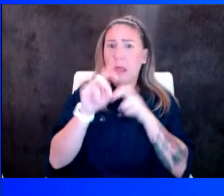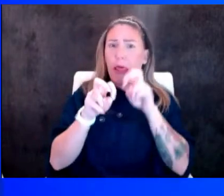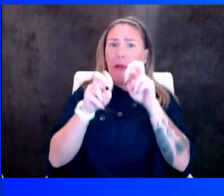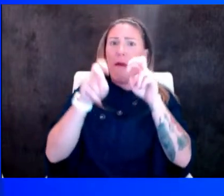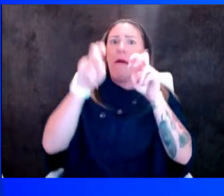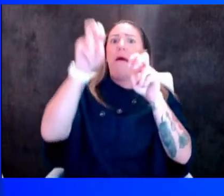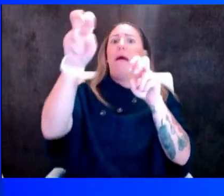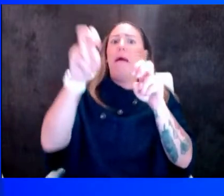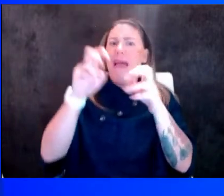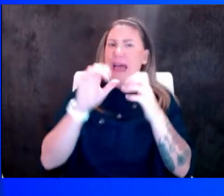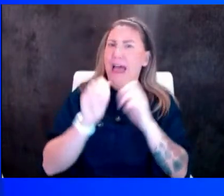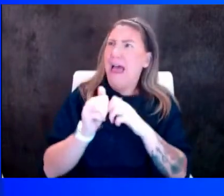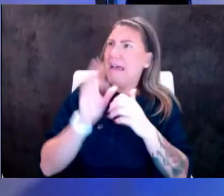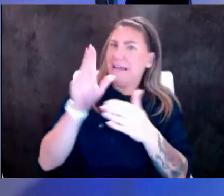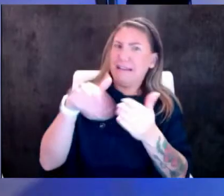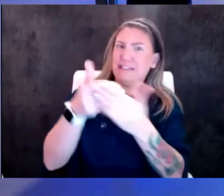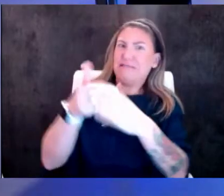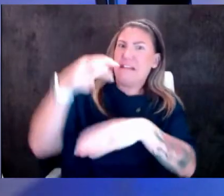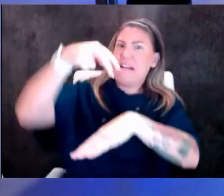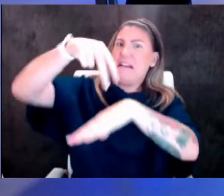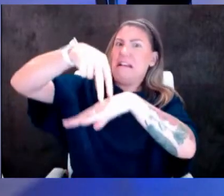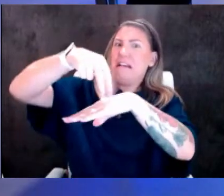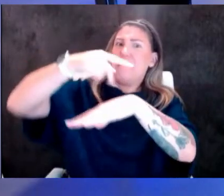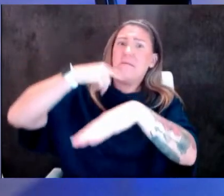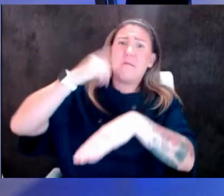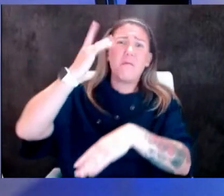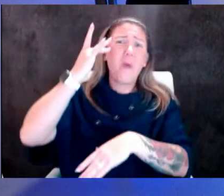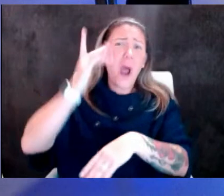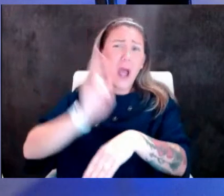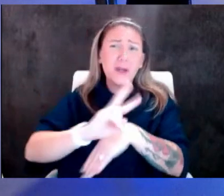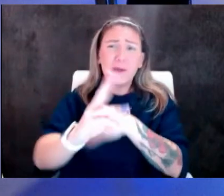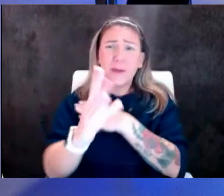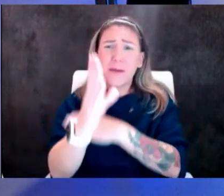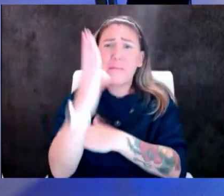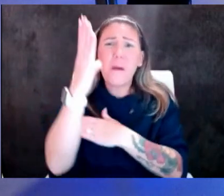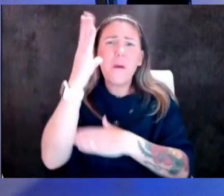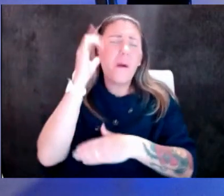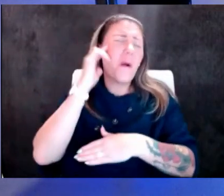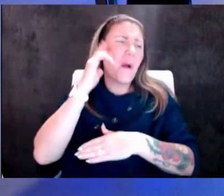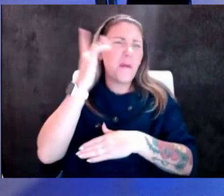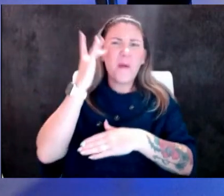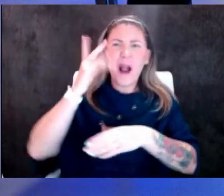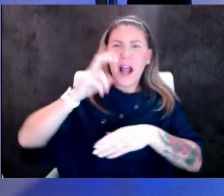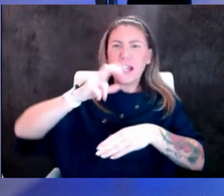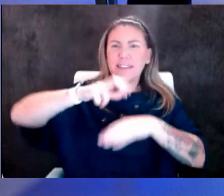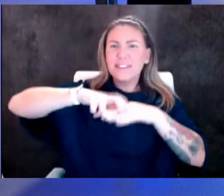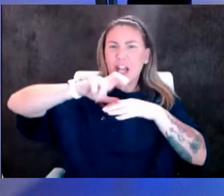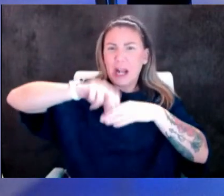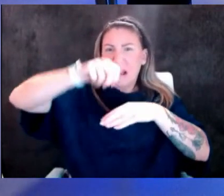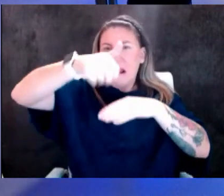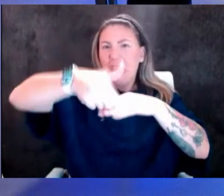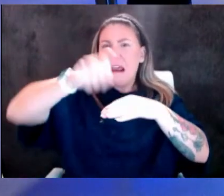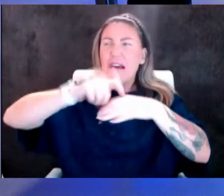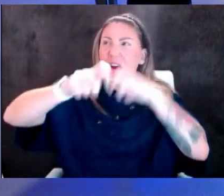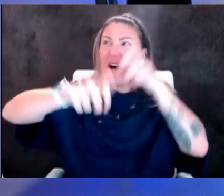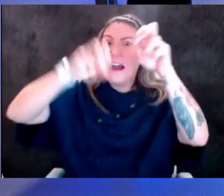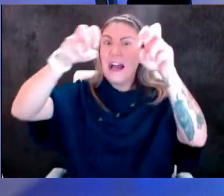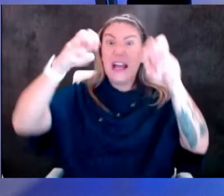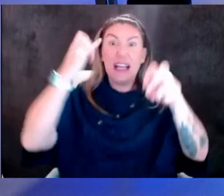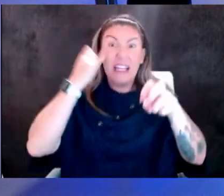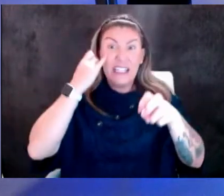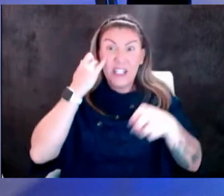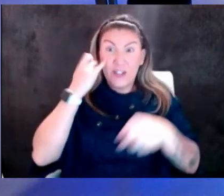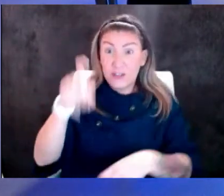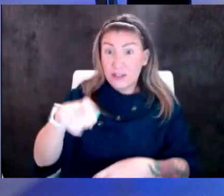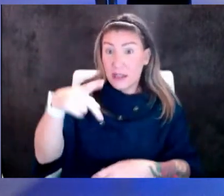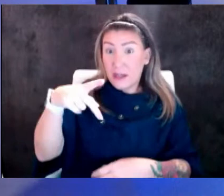you get up to? Yeah, why'd you get up at 2 a.m? Why'd you move a chair over? Did you really want a Pop-Tart that badly? Next time, come ask me if you're hungry in the middle of the night. Right.